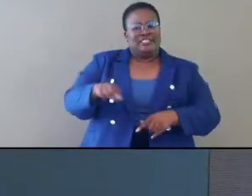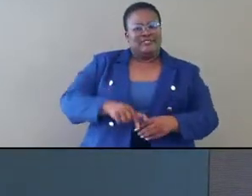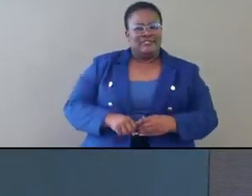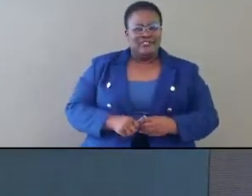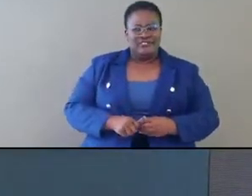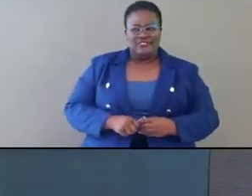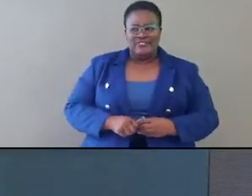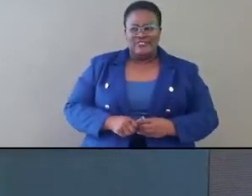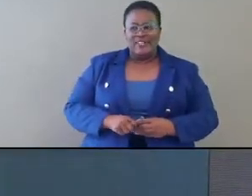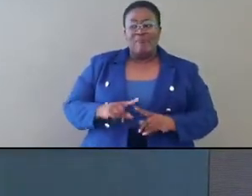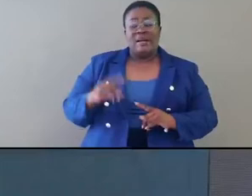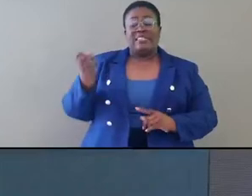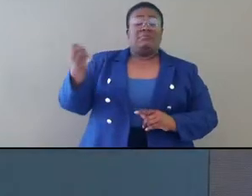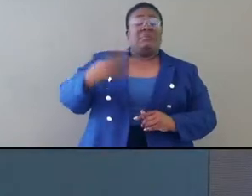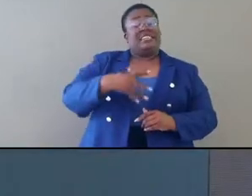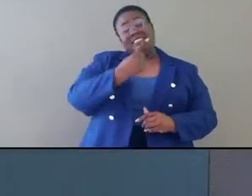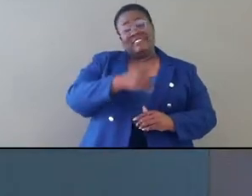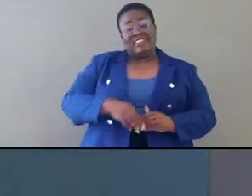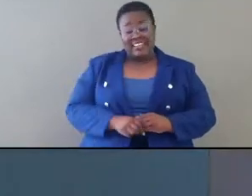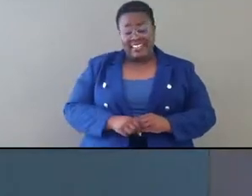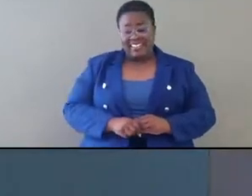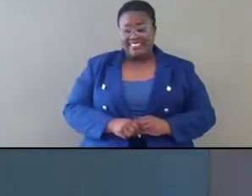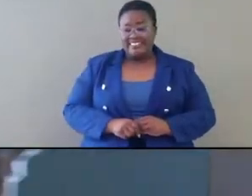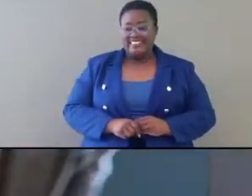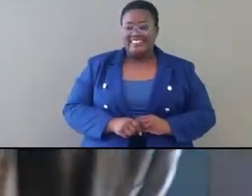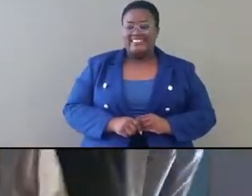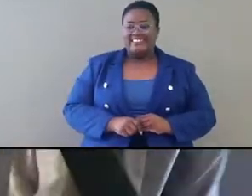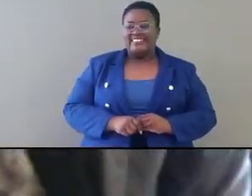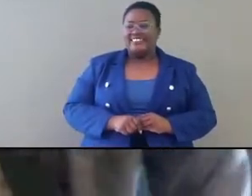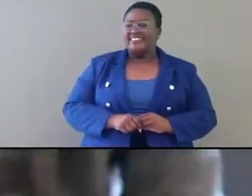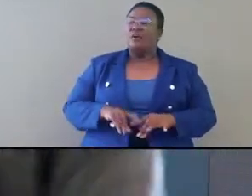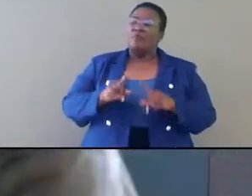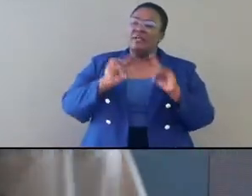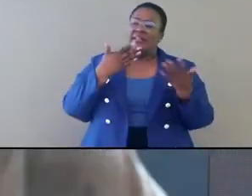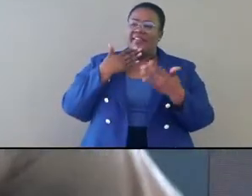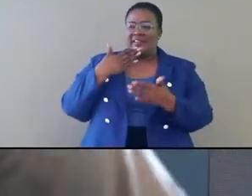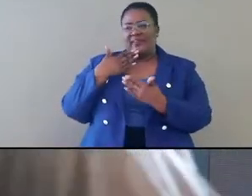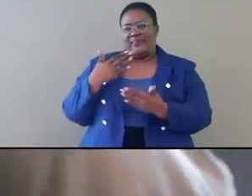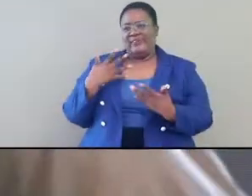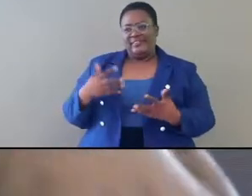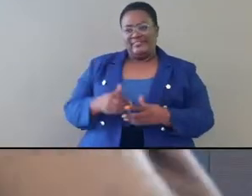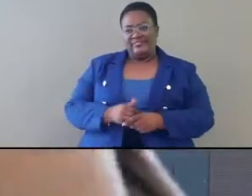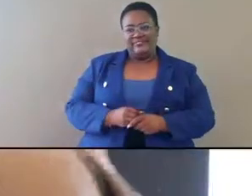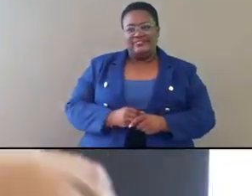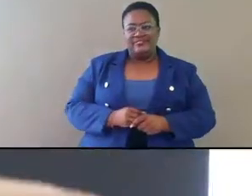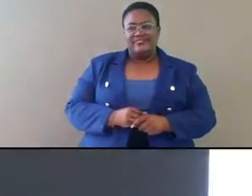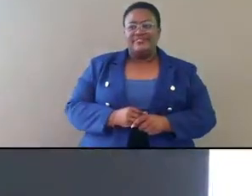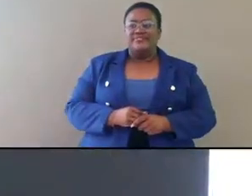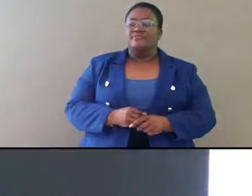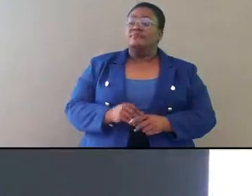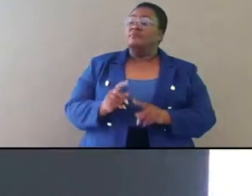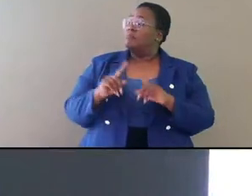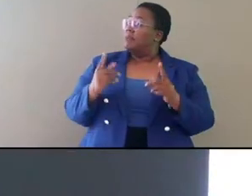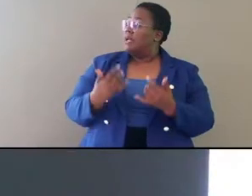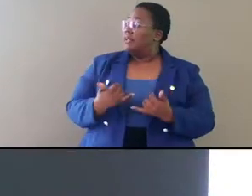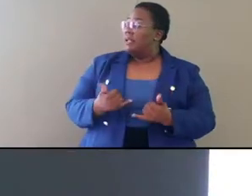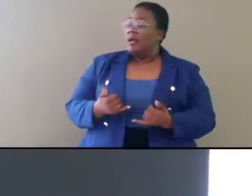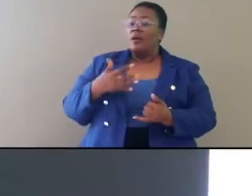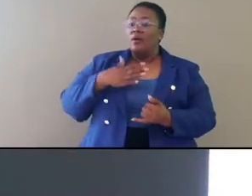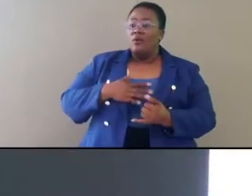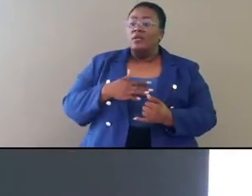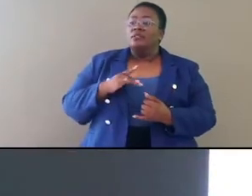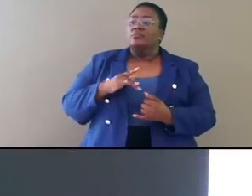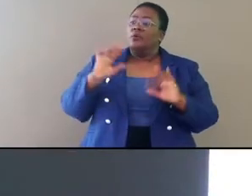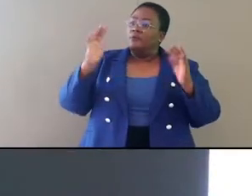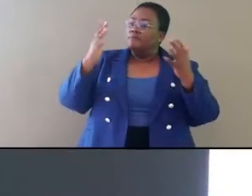but it must be expensive there at SOAS but thank you very much at this point in time I'd like you to put your hands